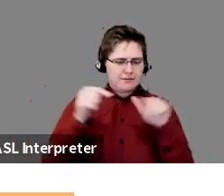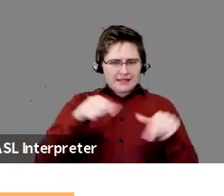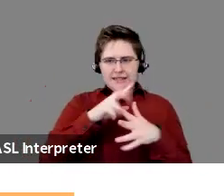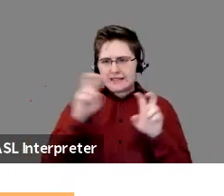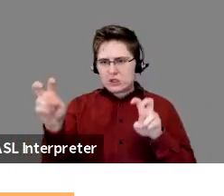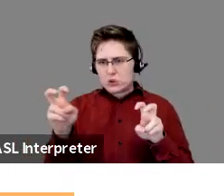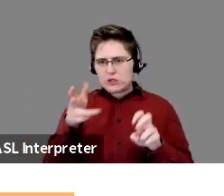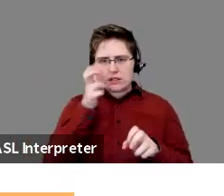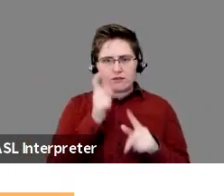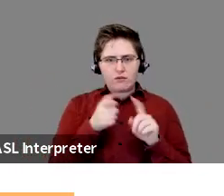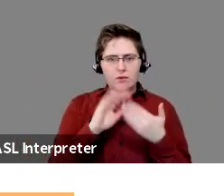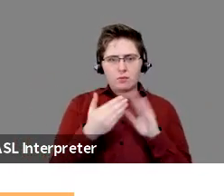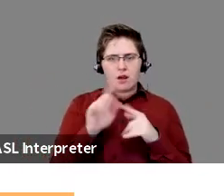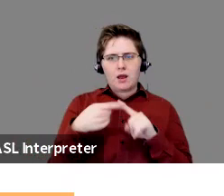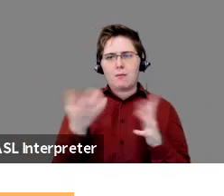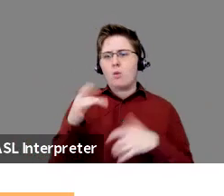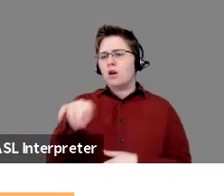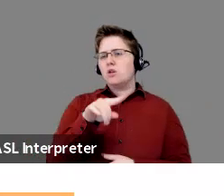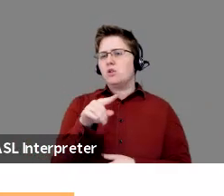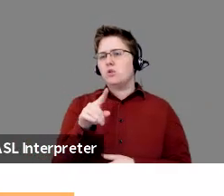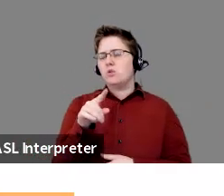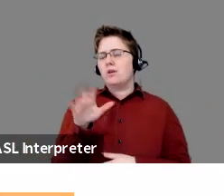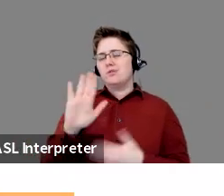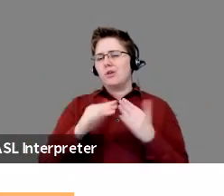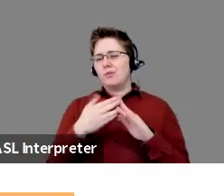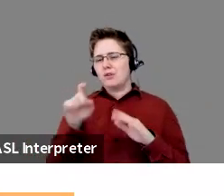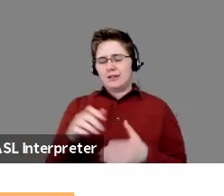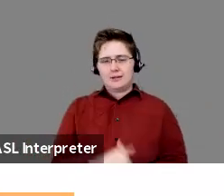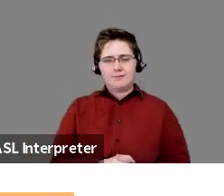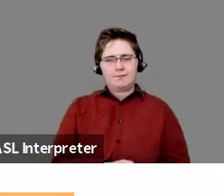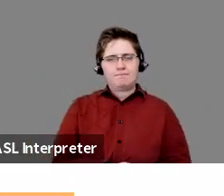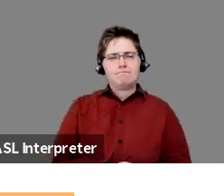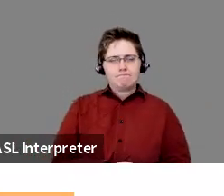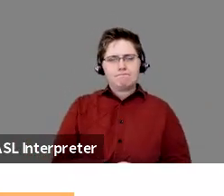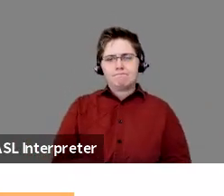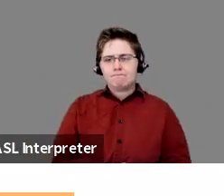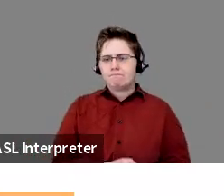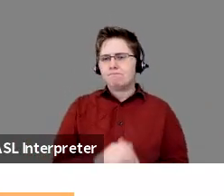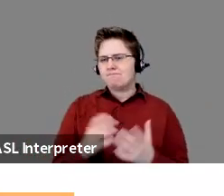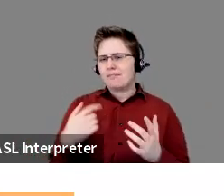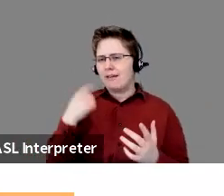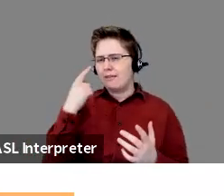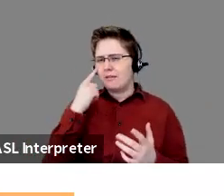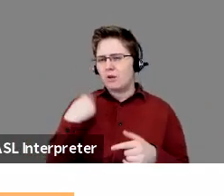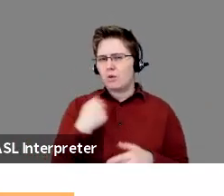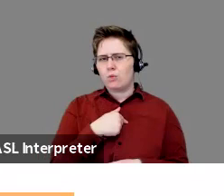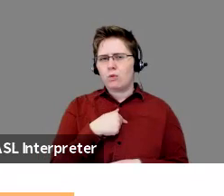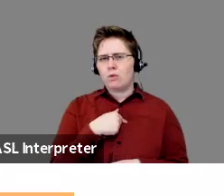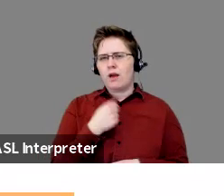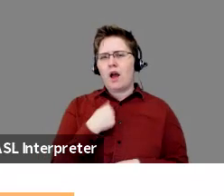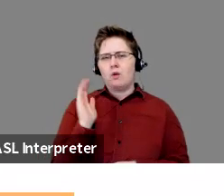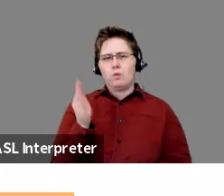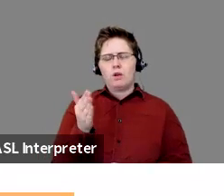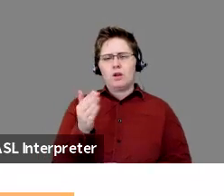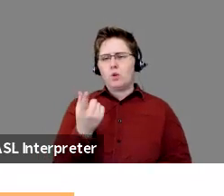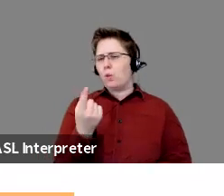hearing from the community about what you and those in your community need. So I think I'm gonna go